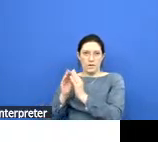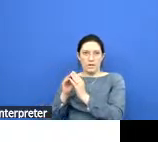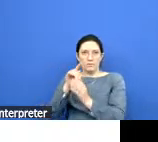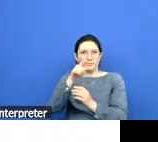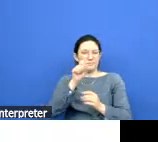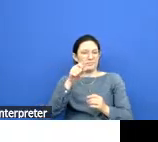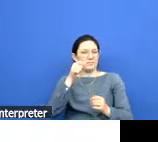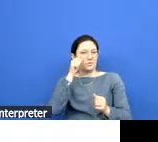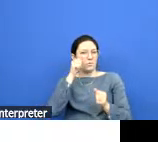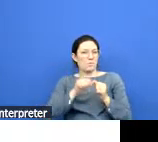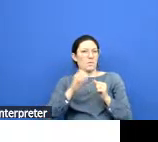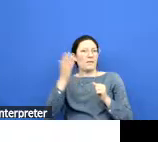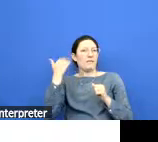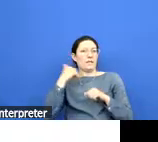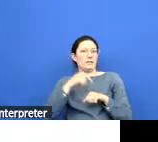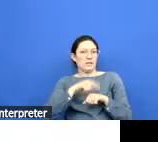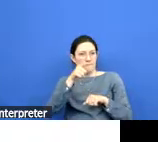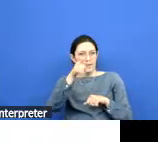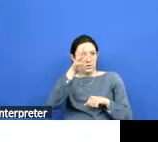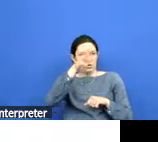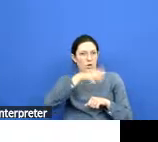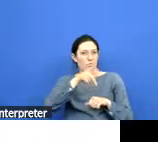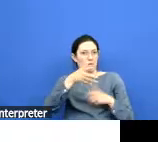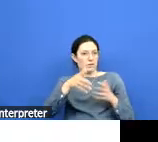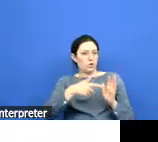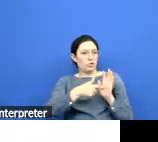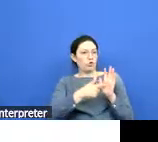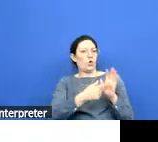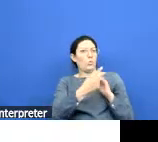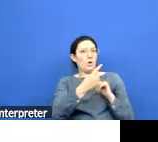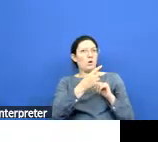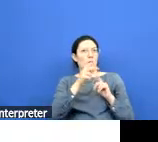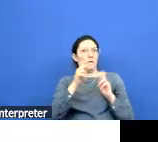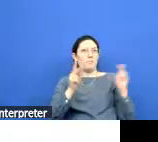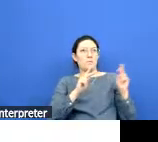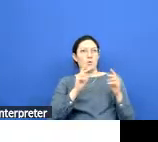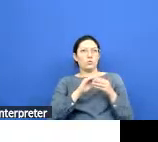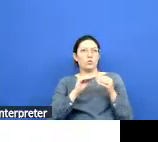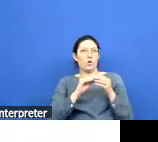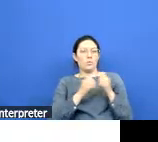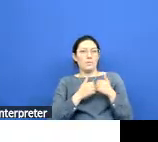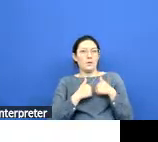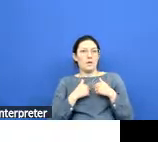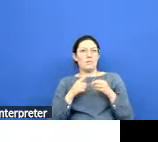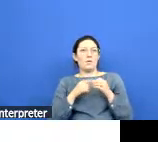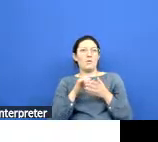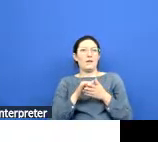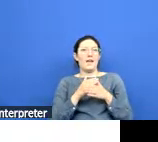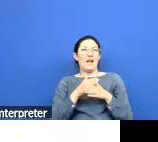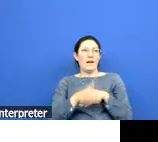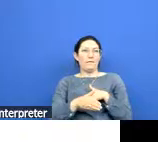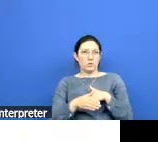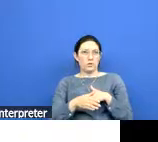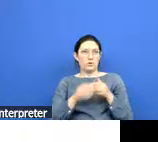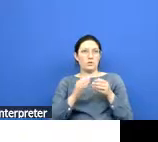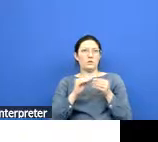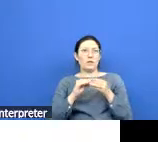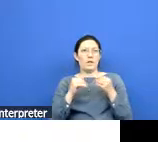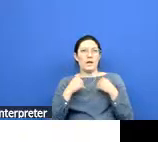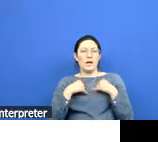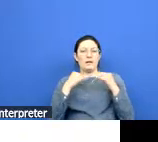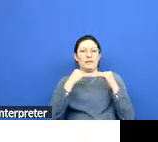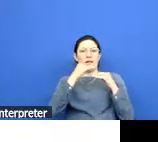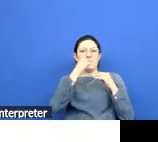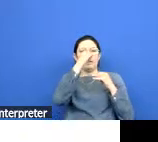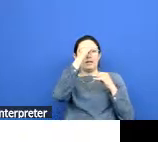last one, this gentleman here did show one that people spoke to me about afterwards. And it just had the dotted lines